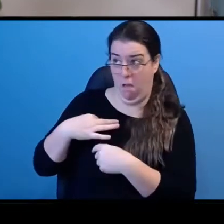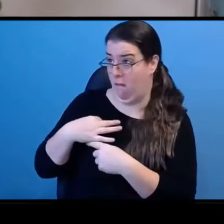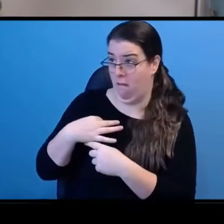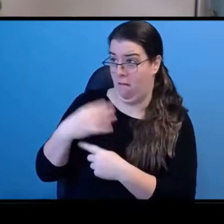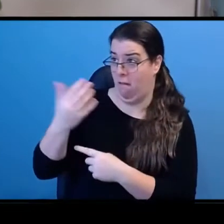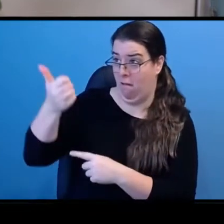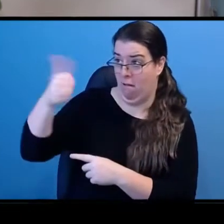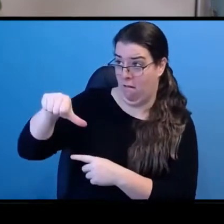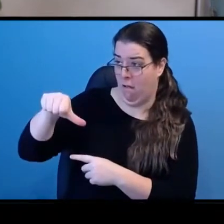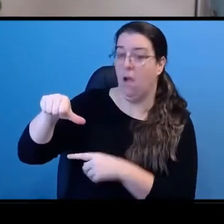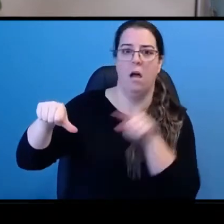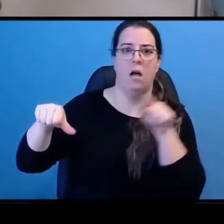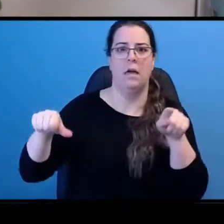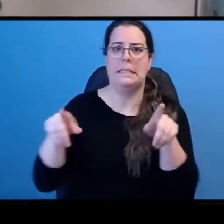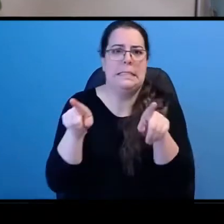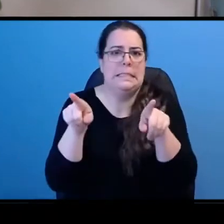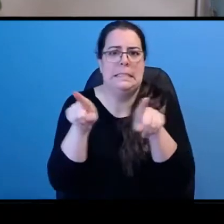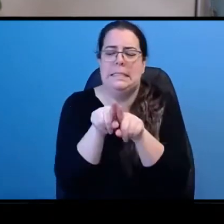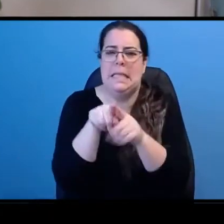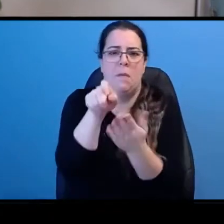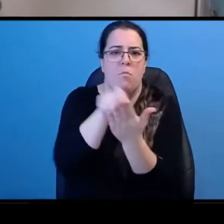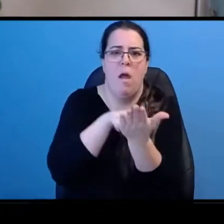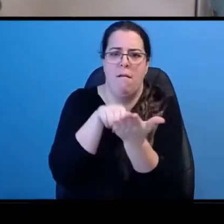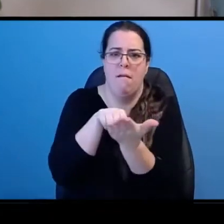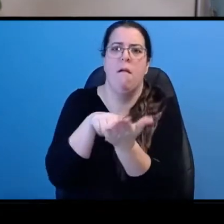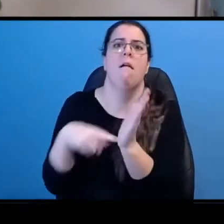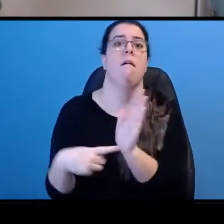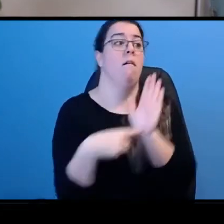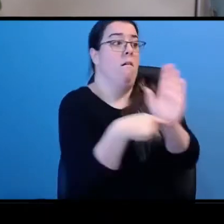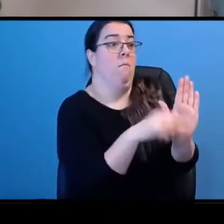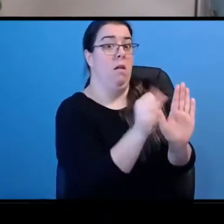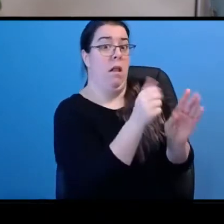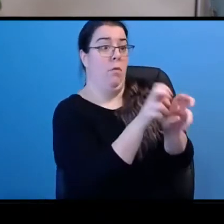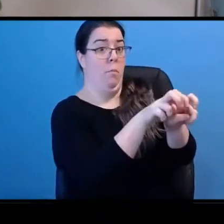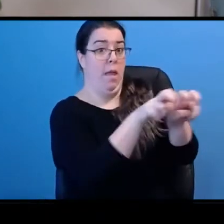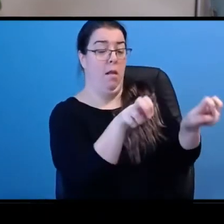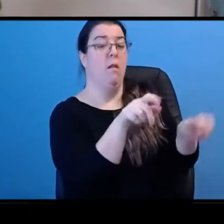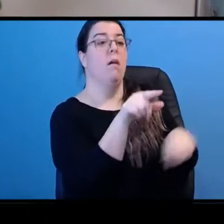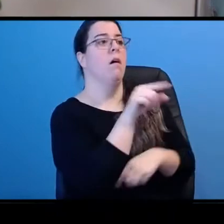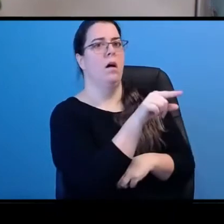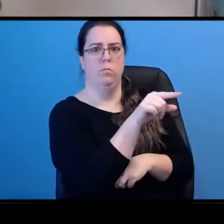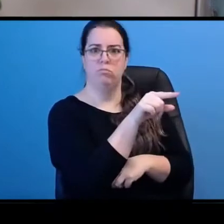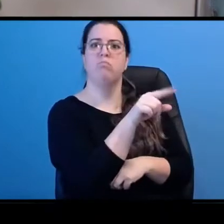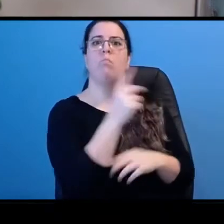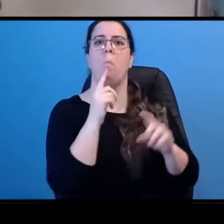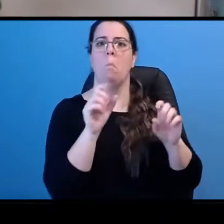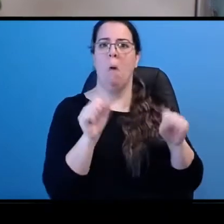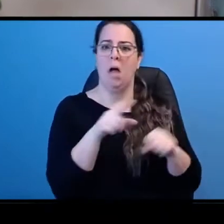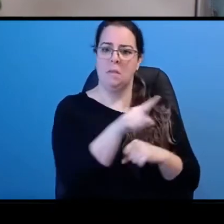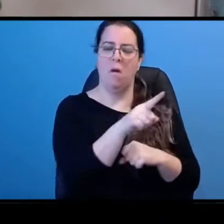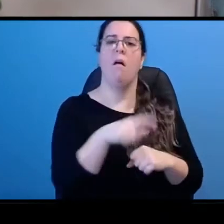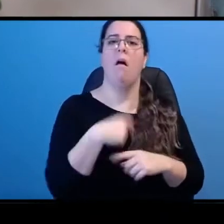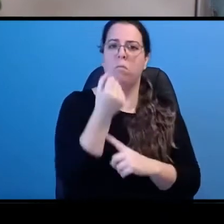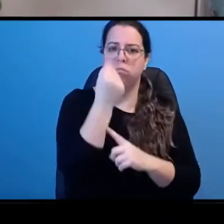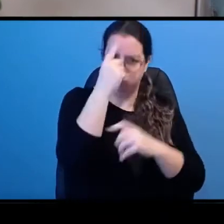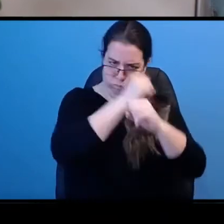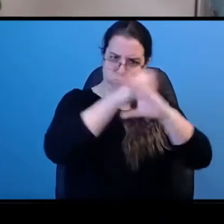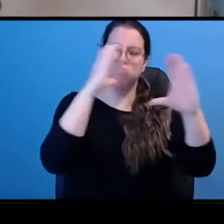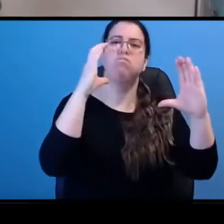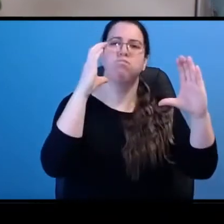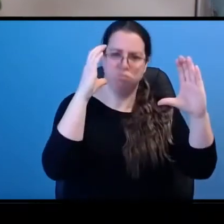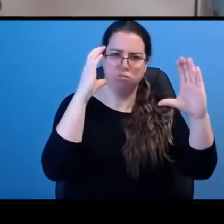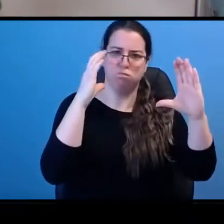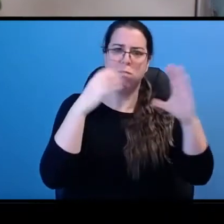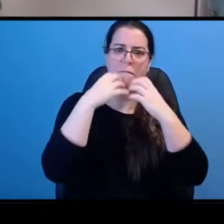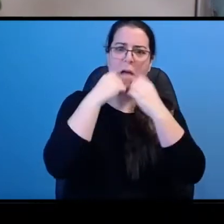project. So just knowing that too, if you get feedback and you don't feel like it's very helpful, that, you know, you just have to